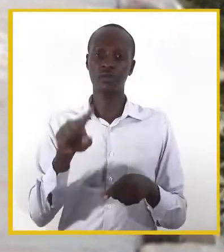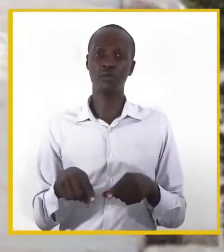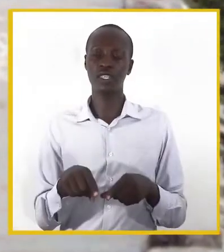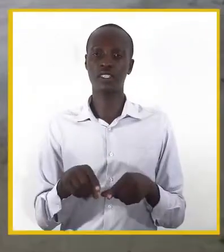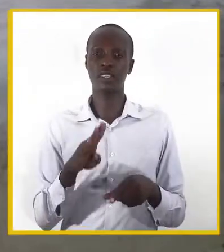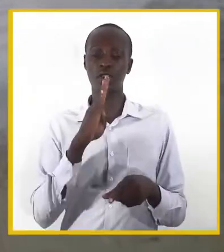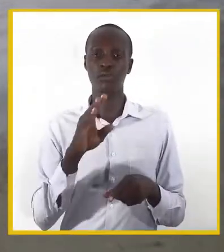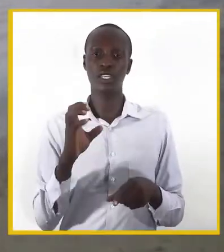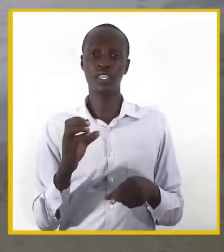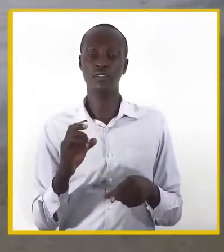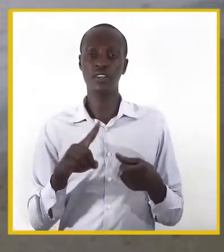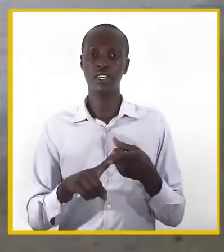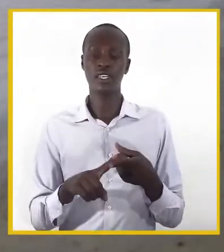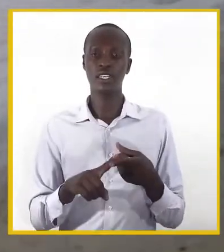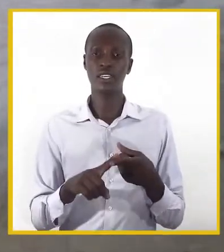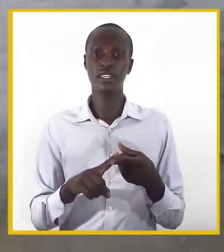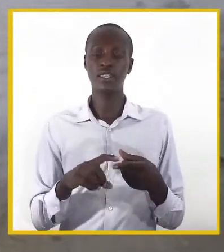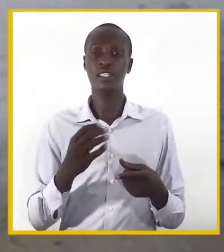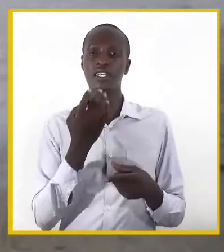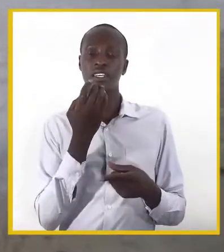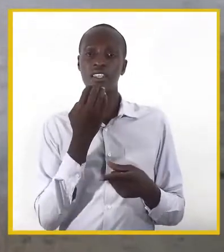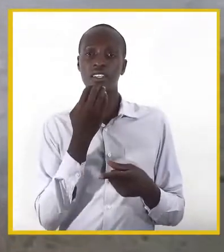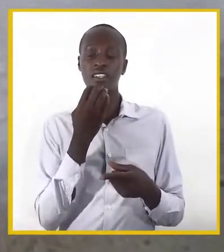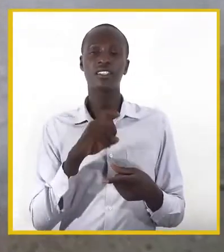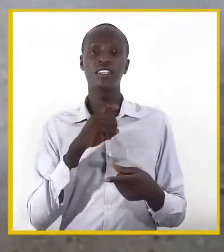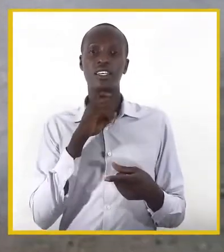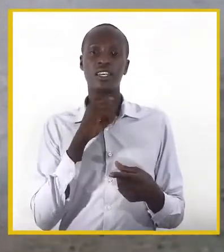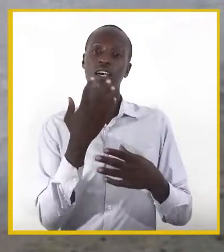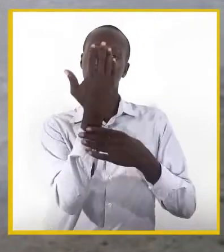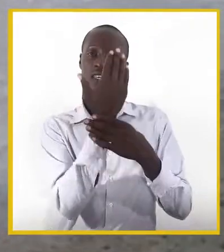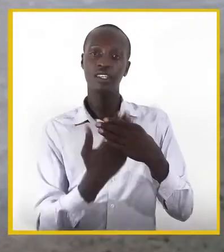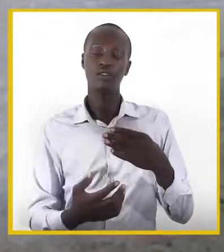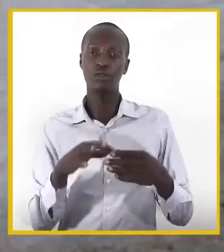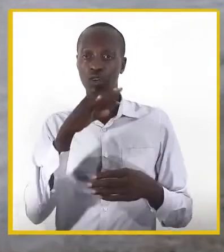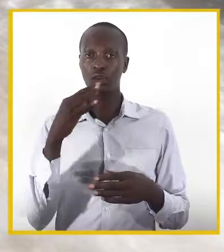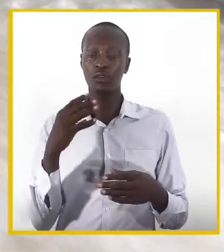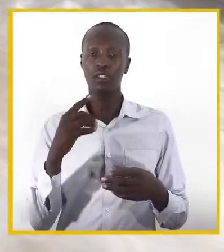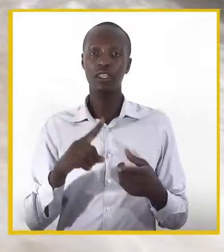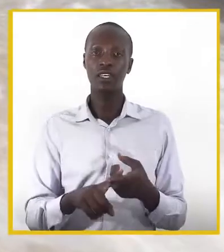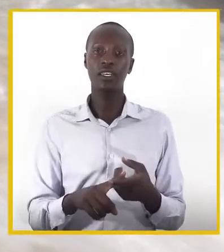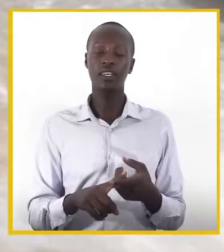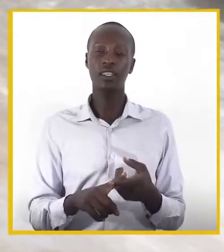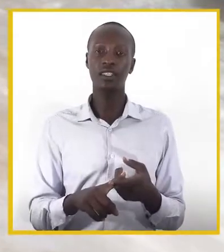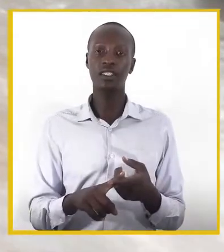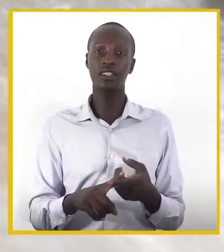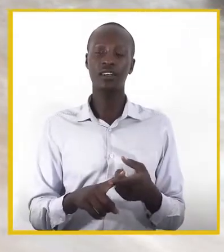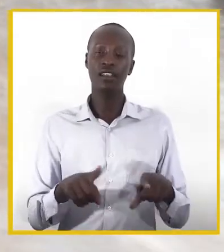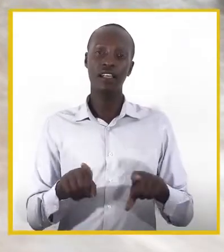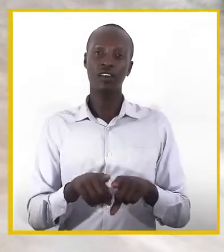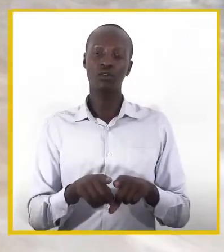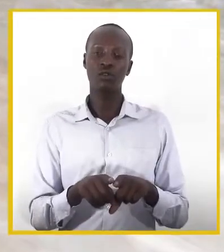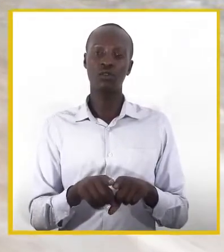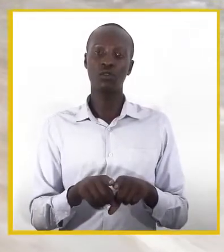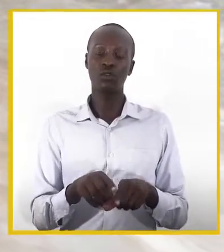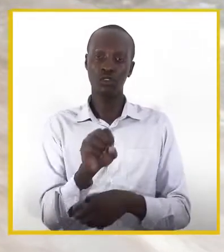water. It's so easy for a car to get floated. So let's wait until the situation improves. Let's also